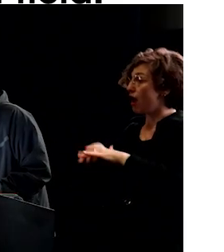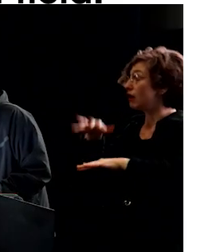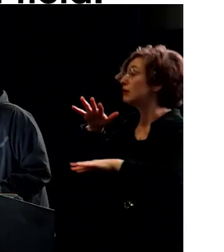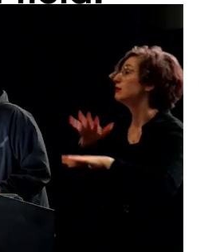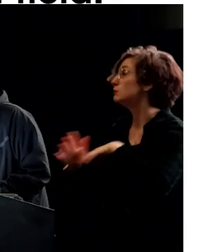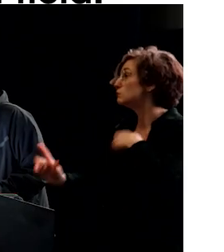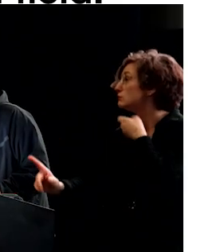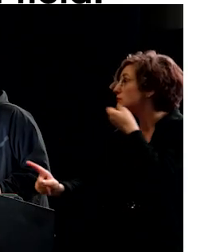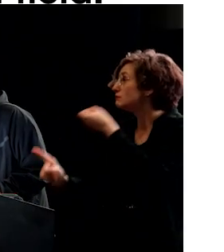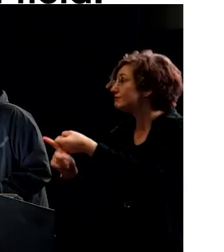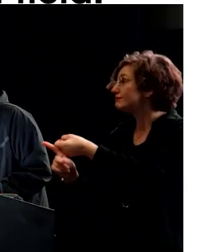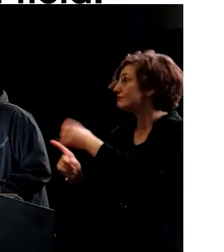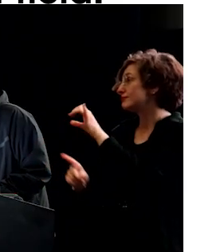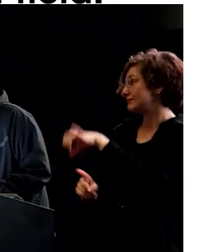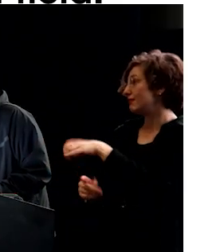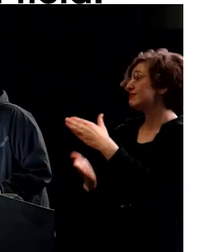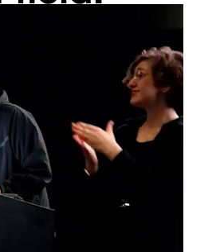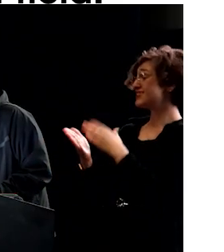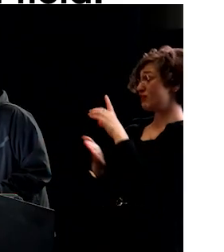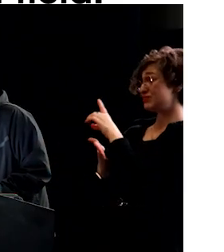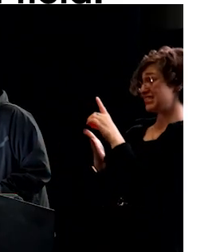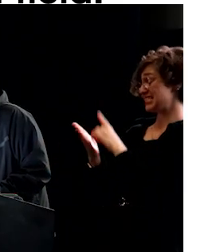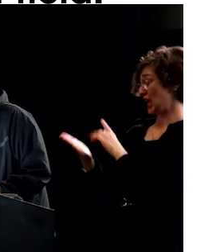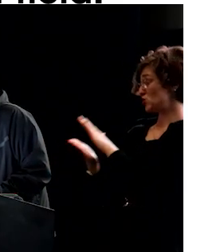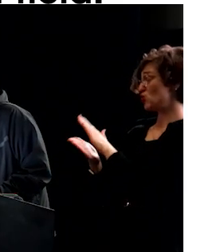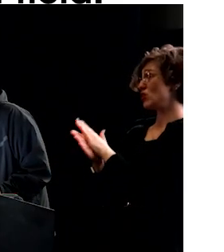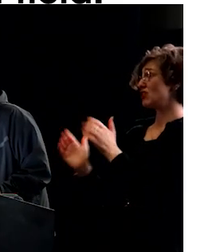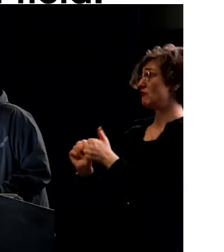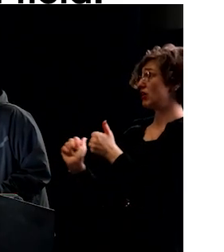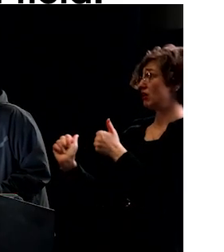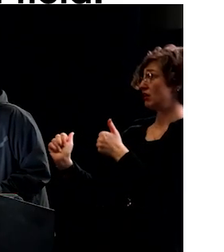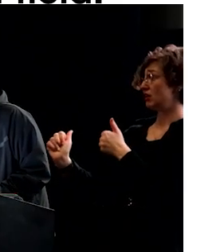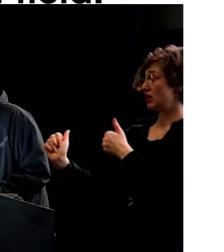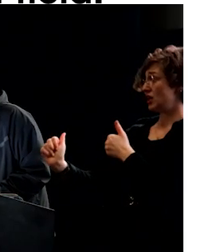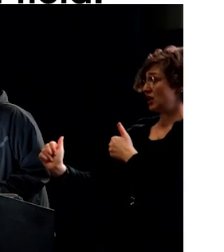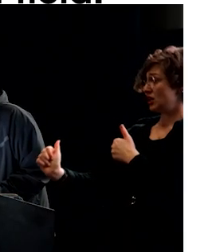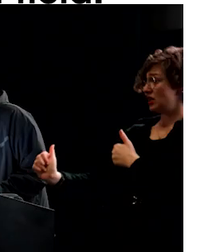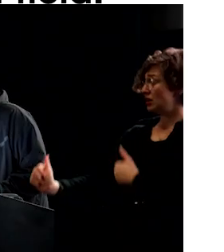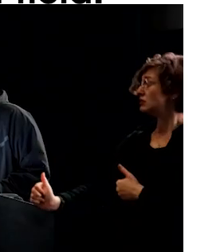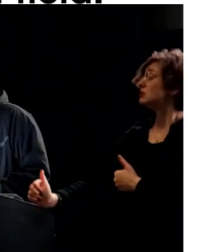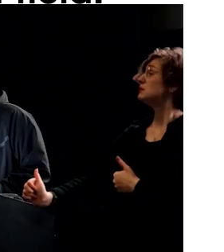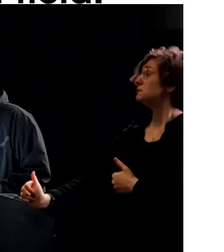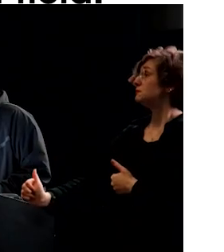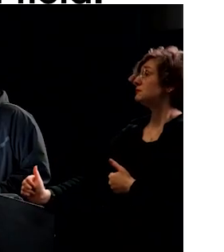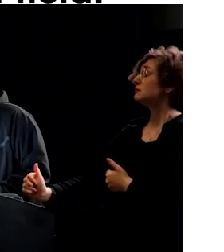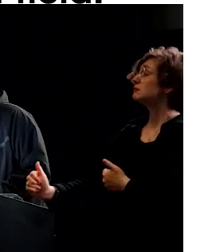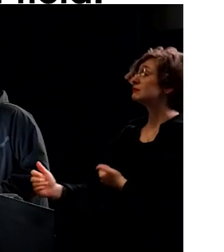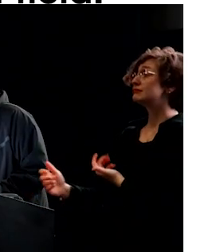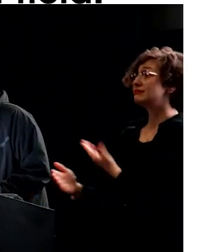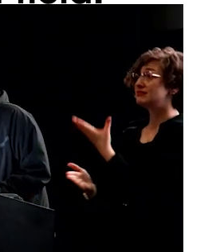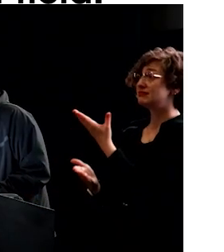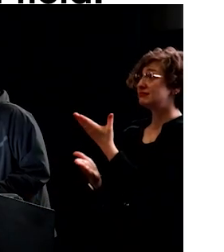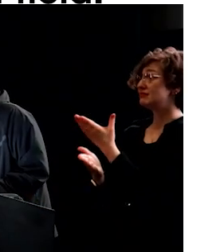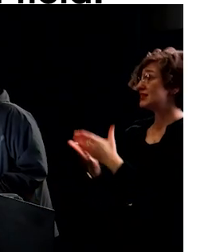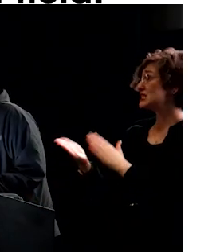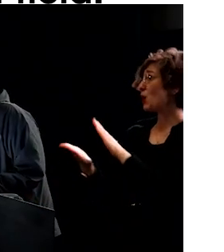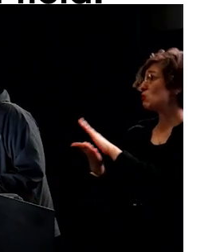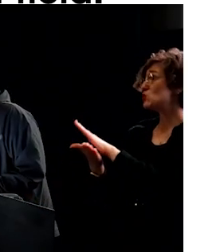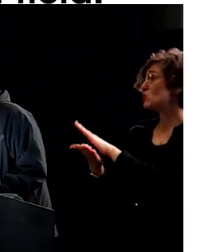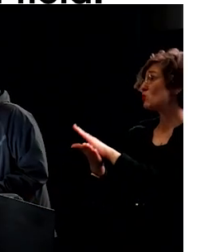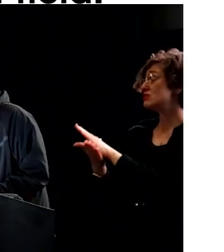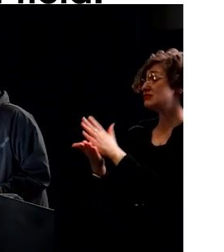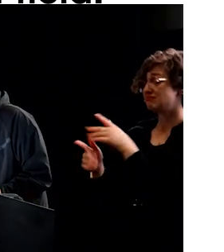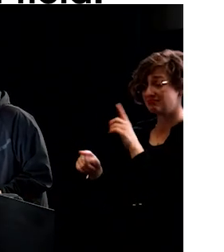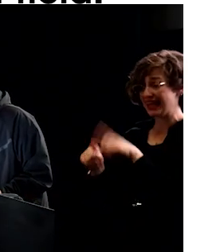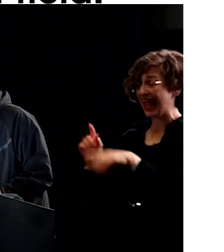schools are struggling to keep pace. The reality is that sometimes, some schools won't teach you everything in